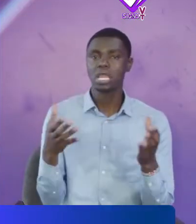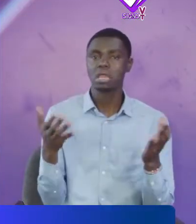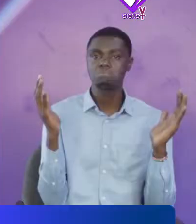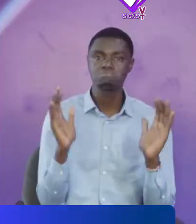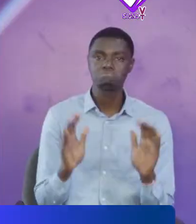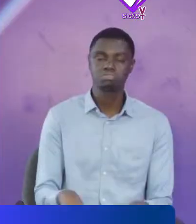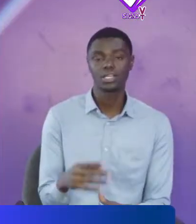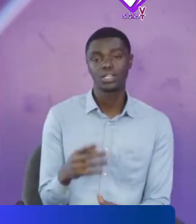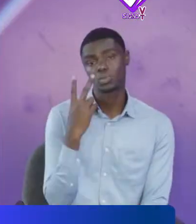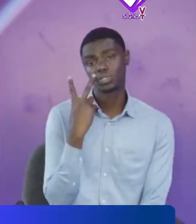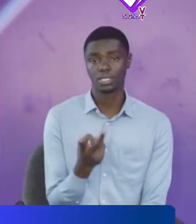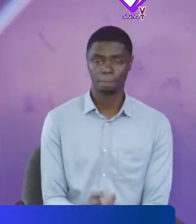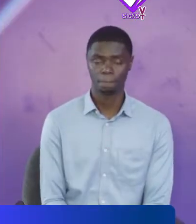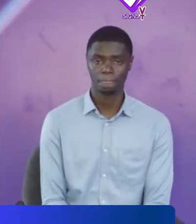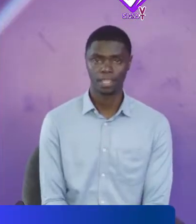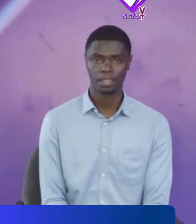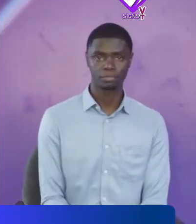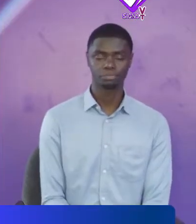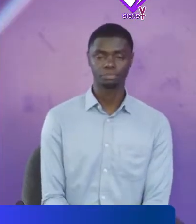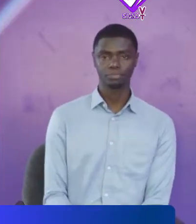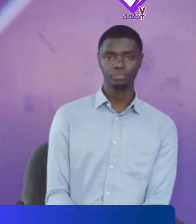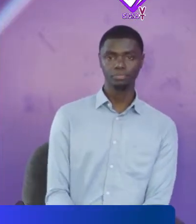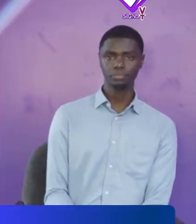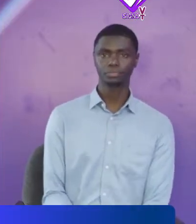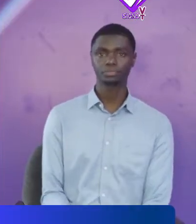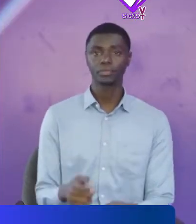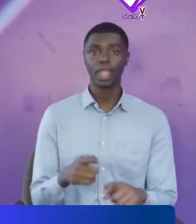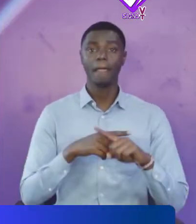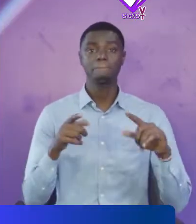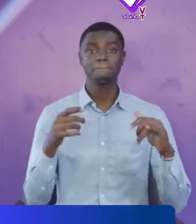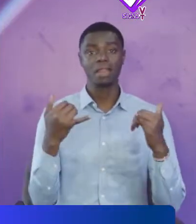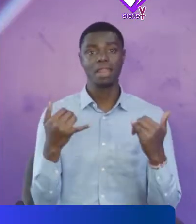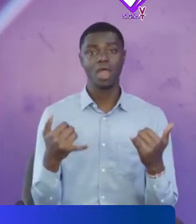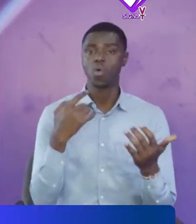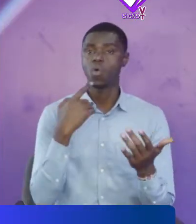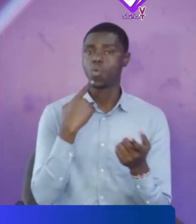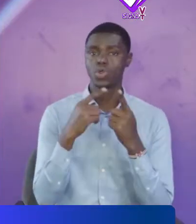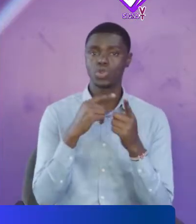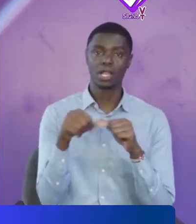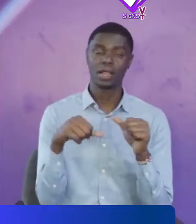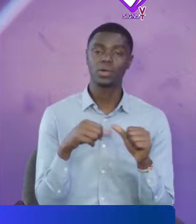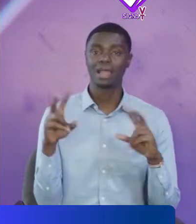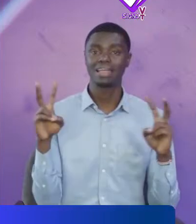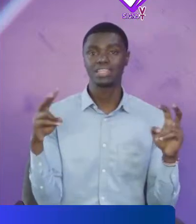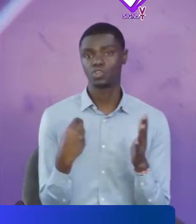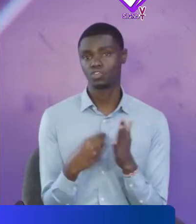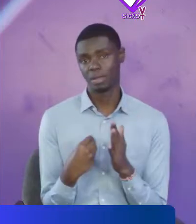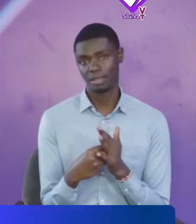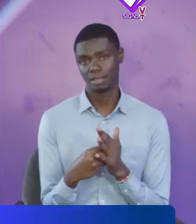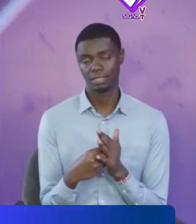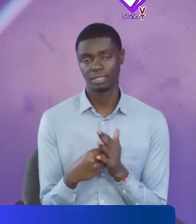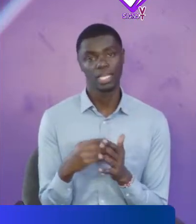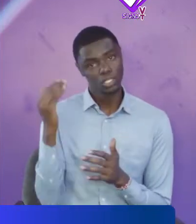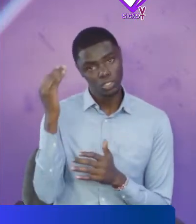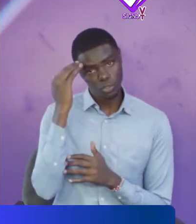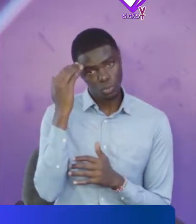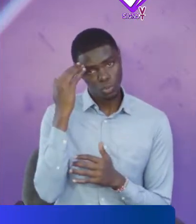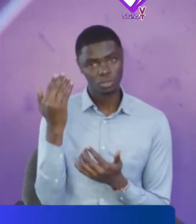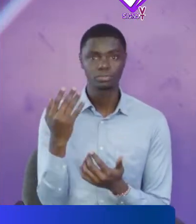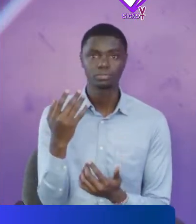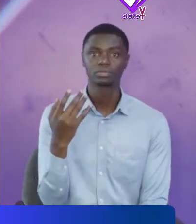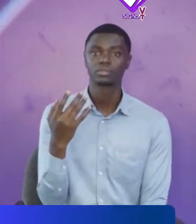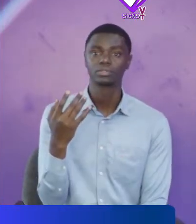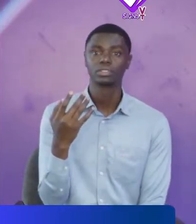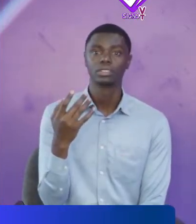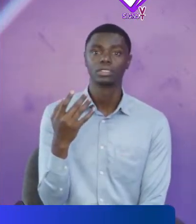kind of headlines flashing around. But now we talk about the issue of money. Do you know the MP suspended